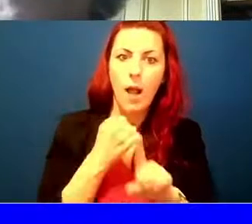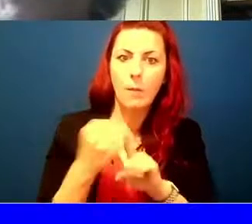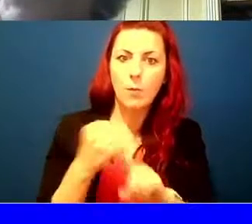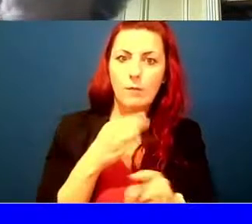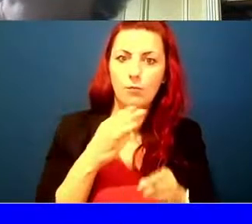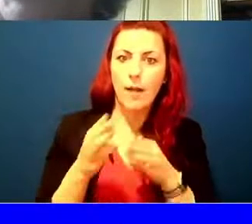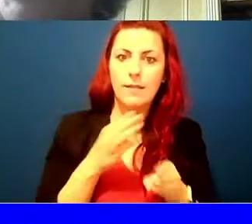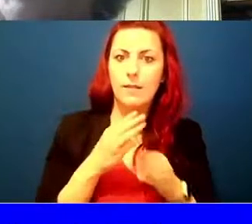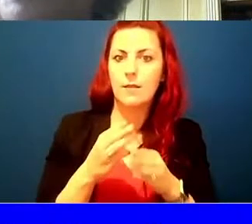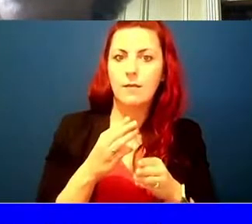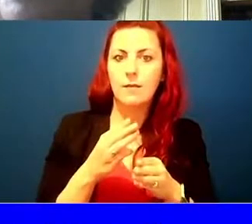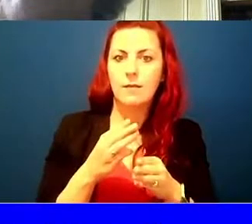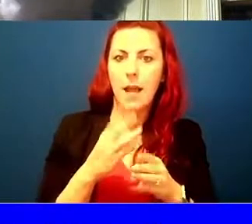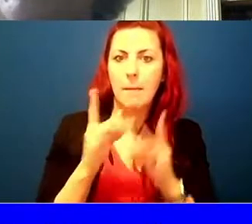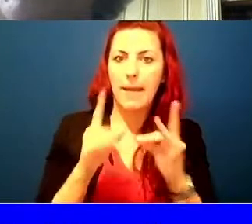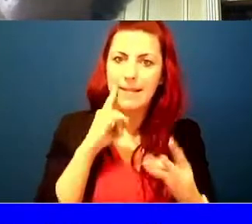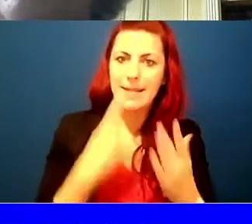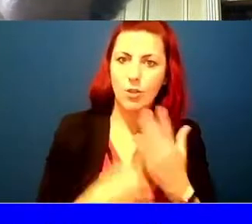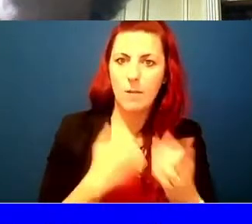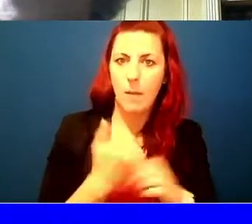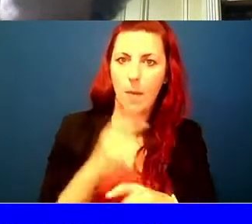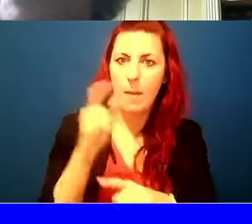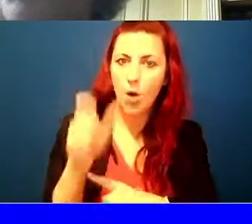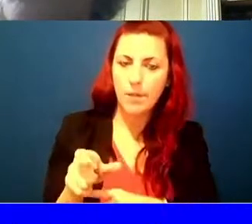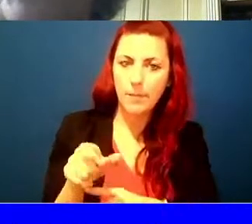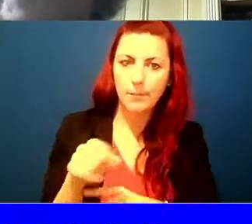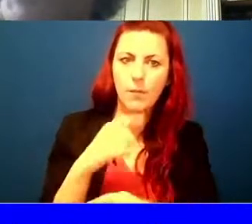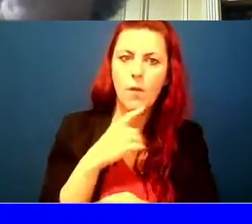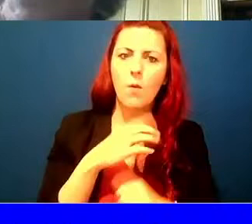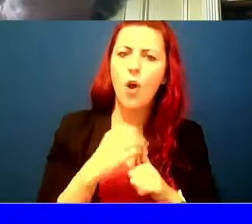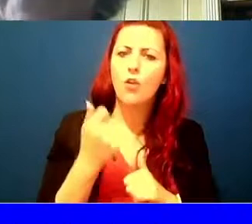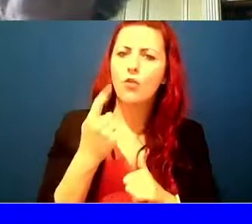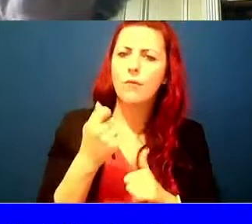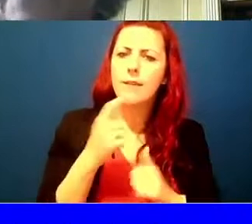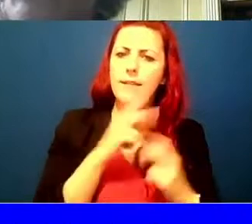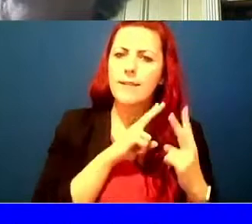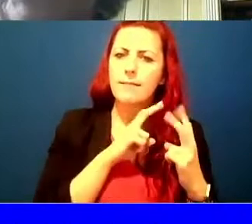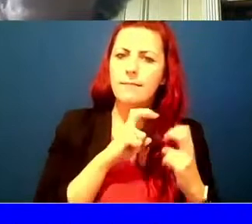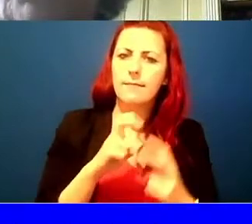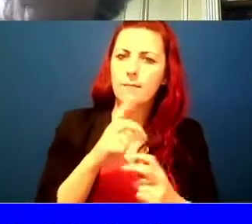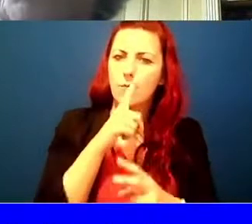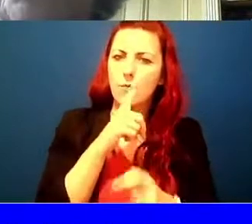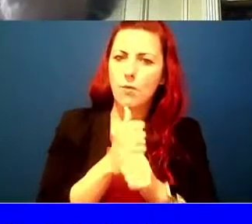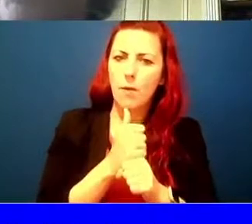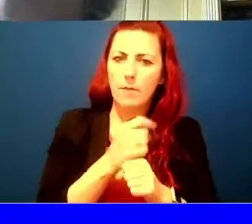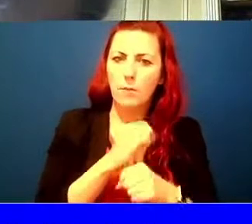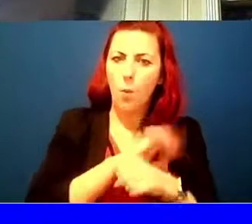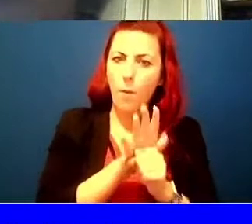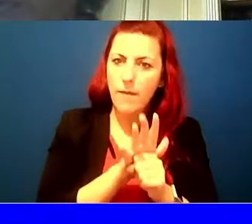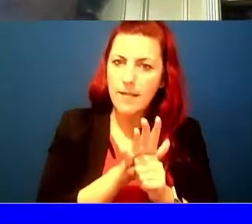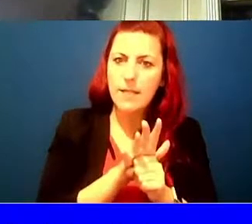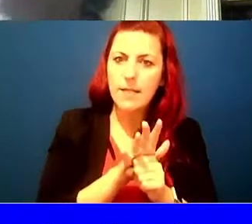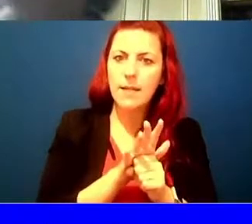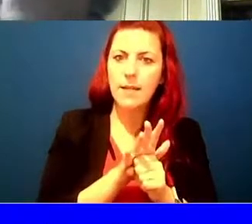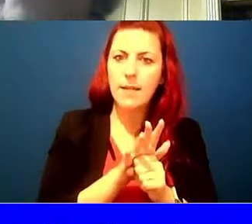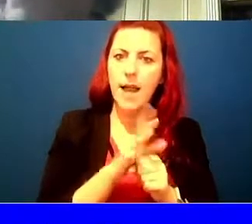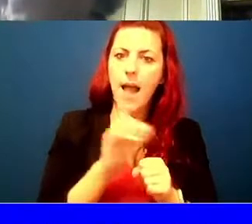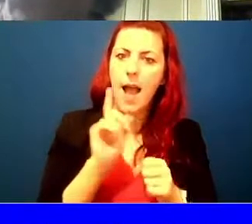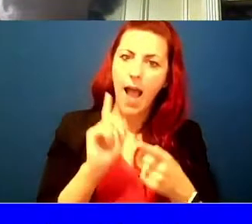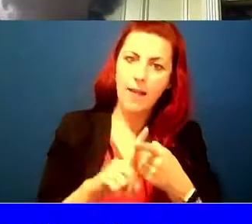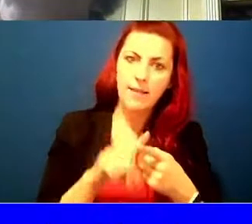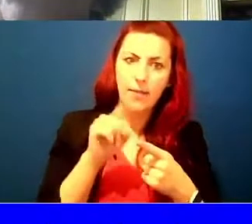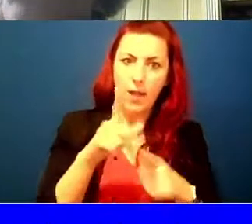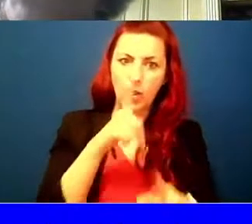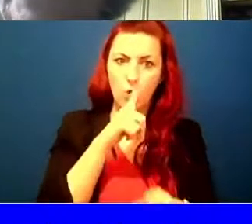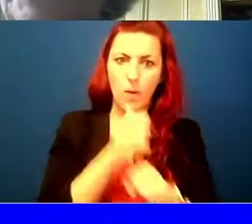Very recent study we did in relation to COVID-19 and really what were the high issues in terms